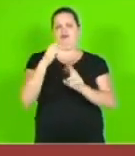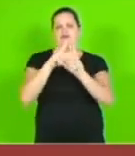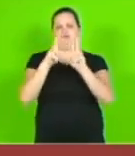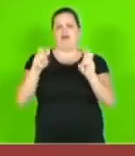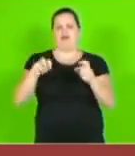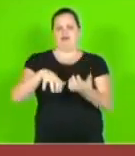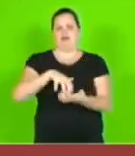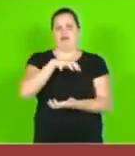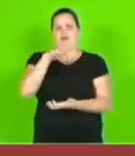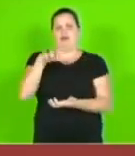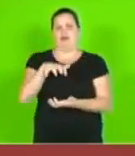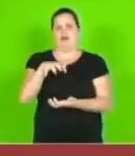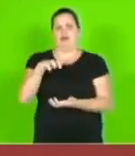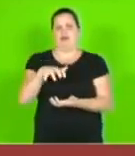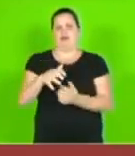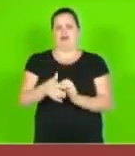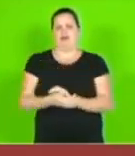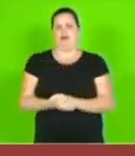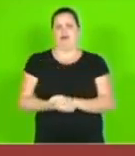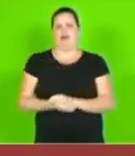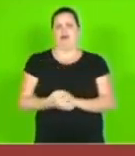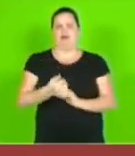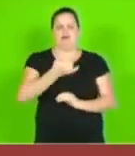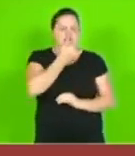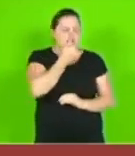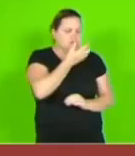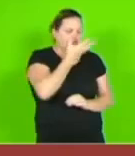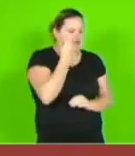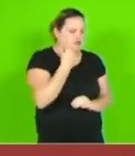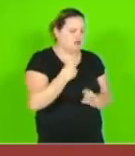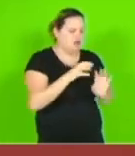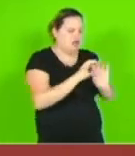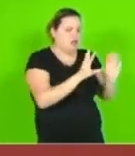we were talking about the importance of the satellite.